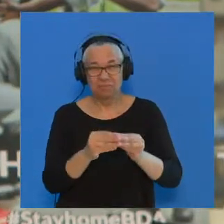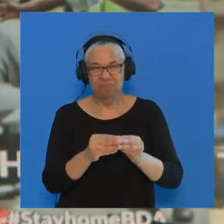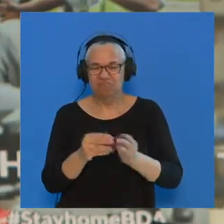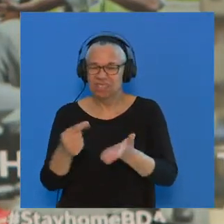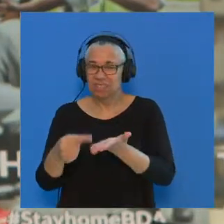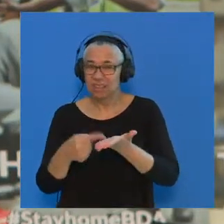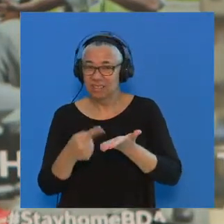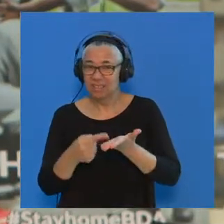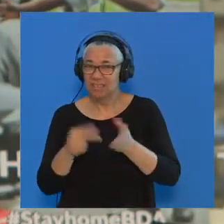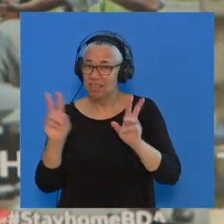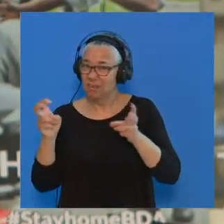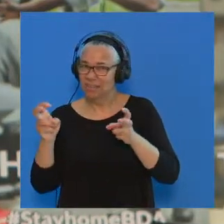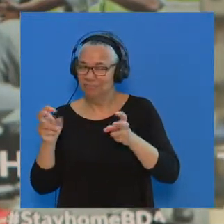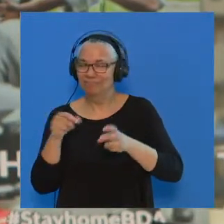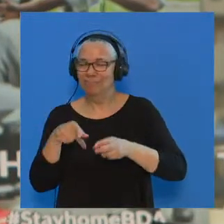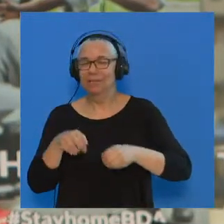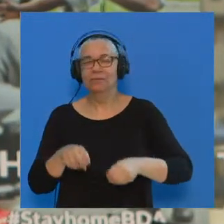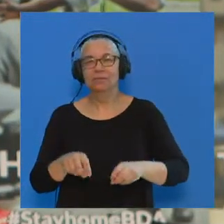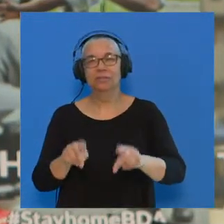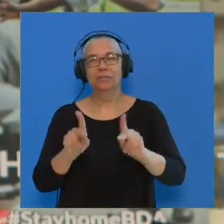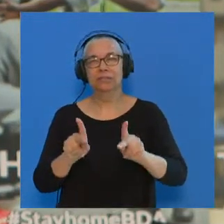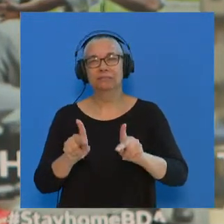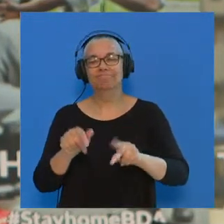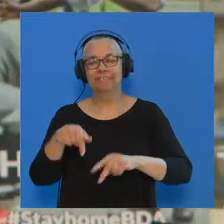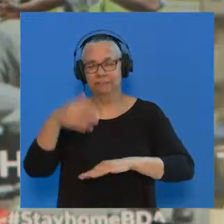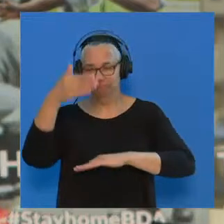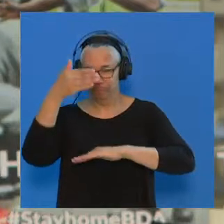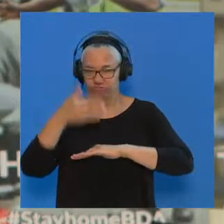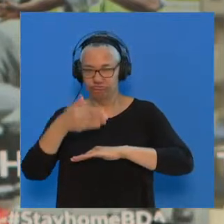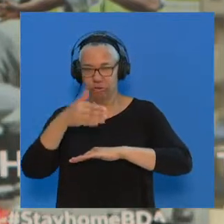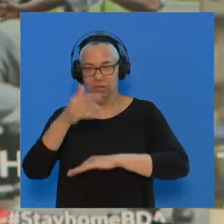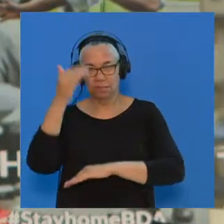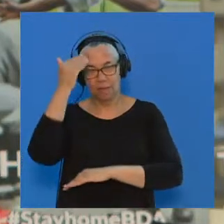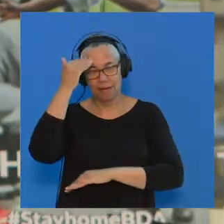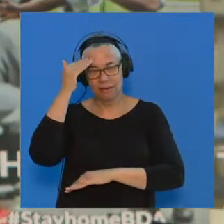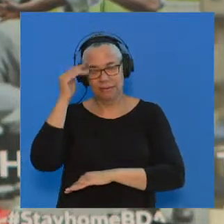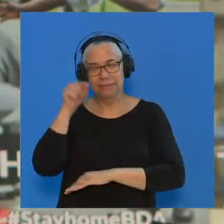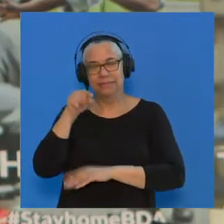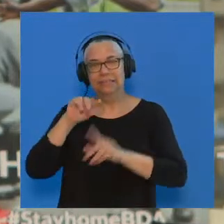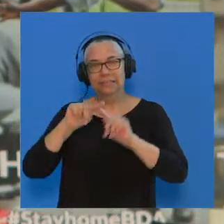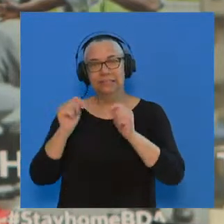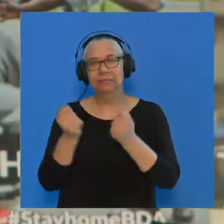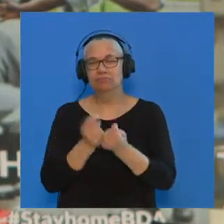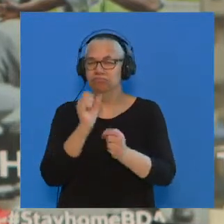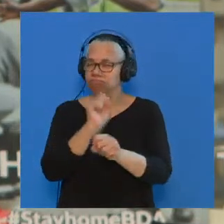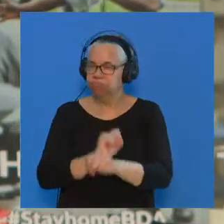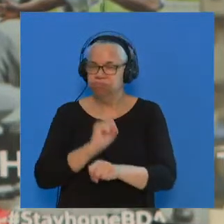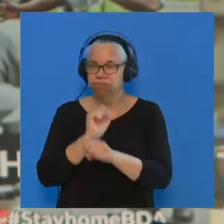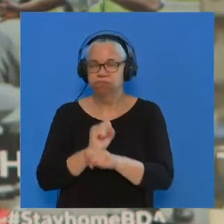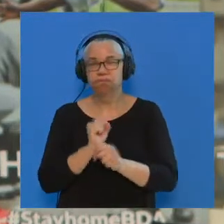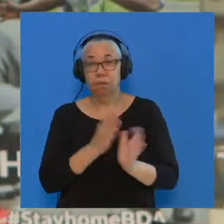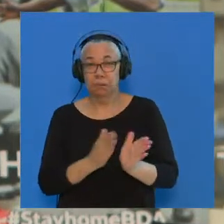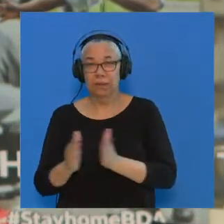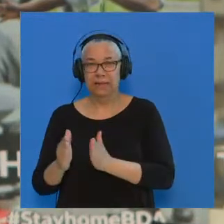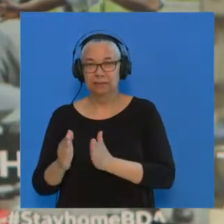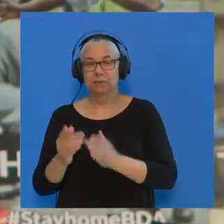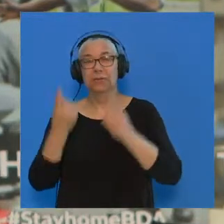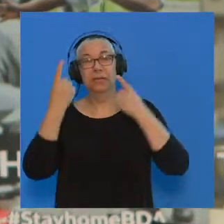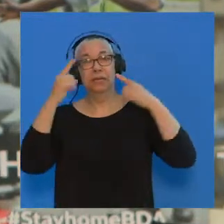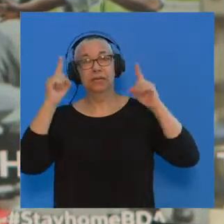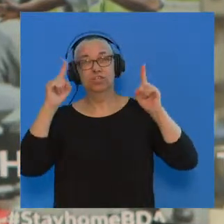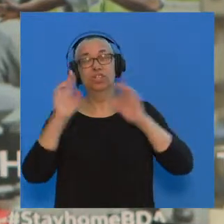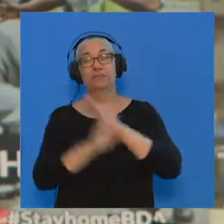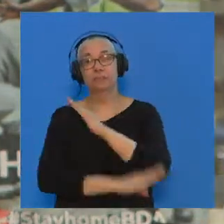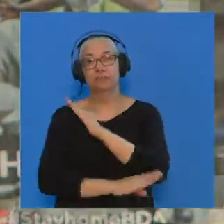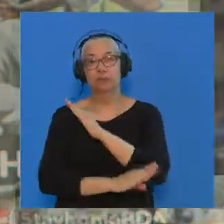has the opportunity, and this is in the forefront of his mind, and his team are working on a plan that we believe can be executed in the fall. Okay,